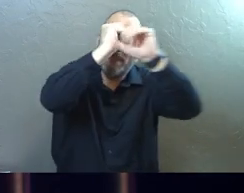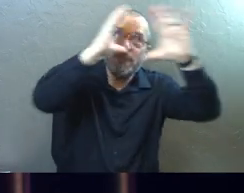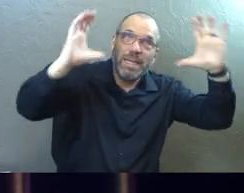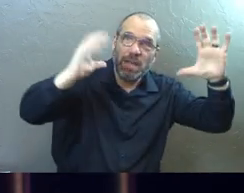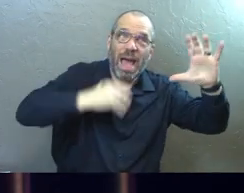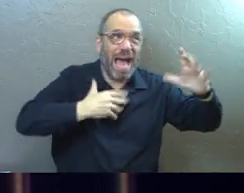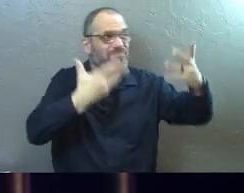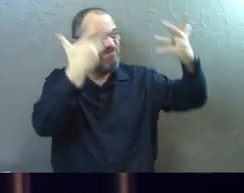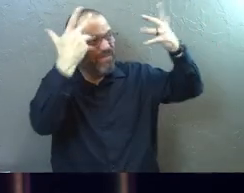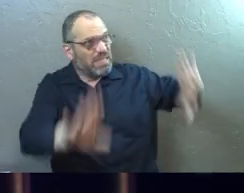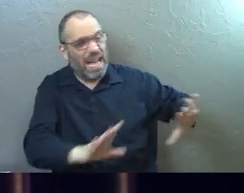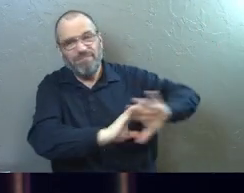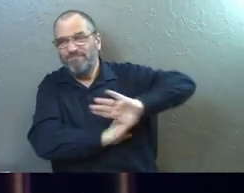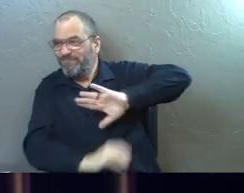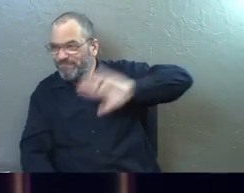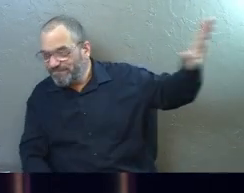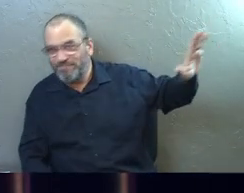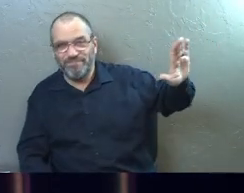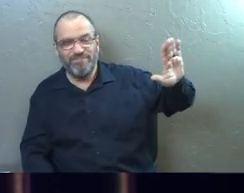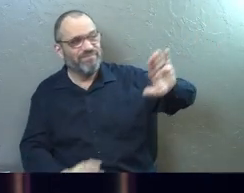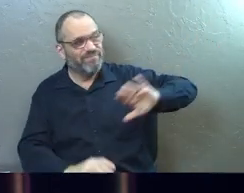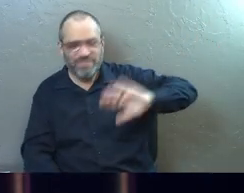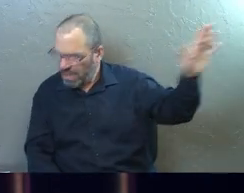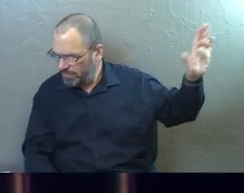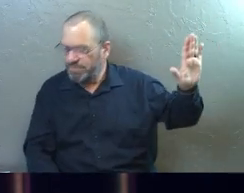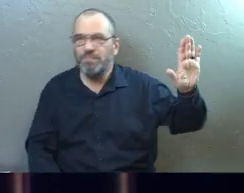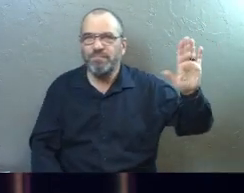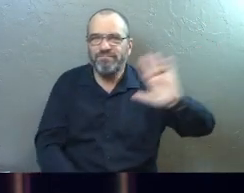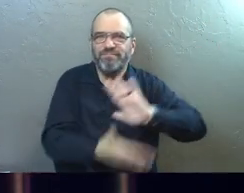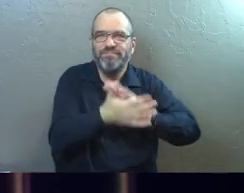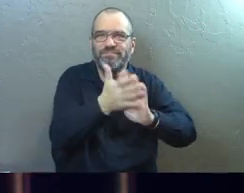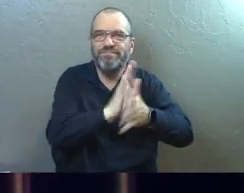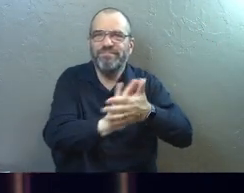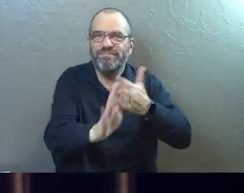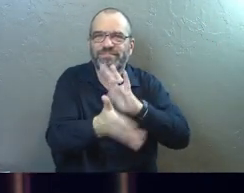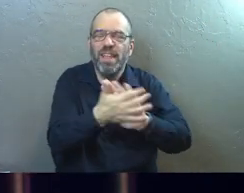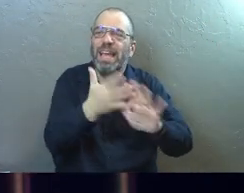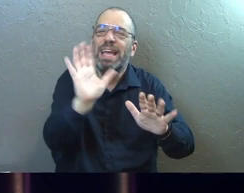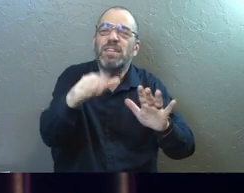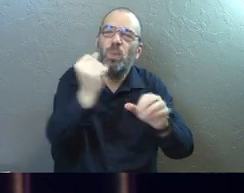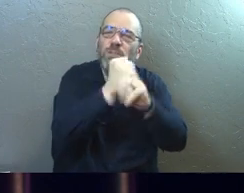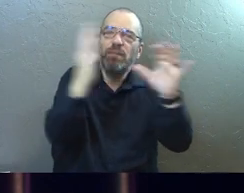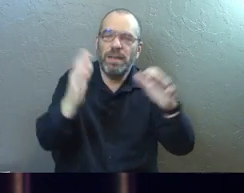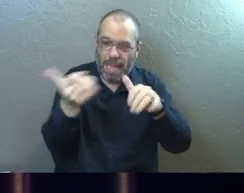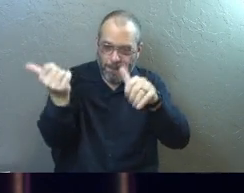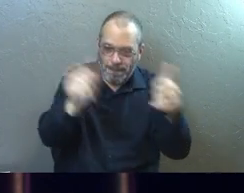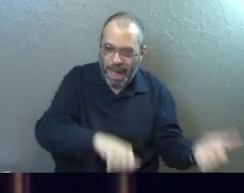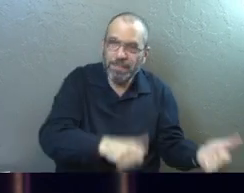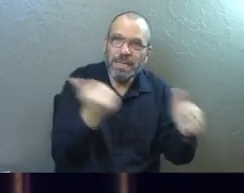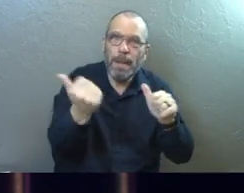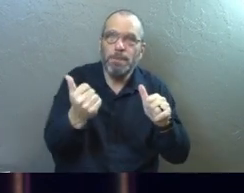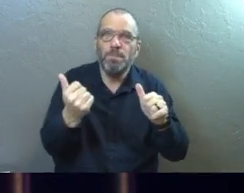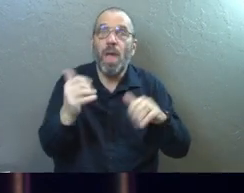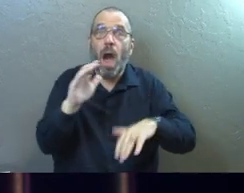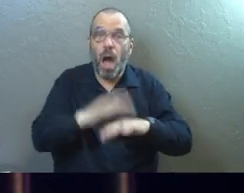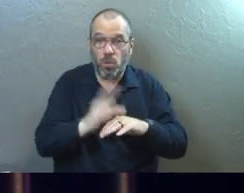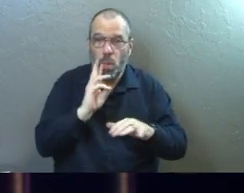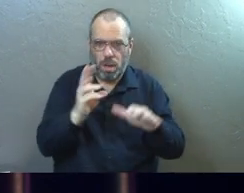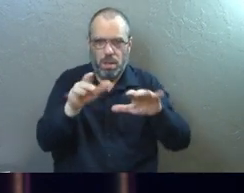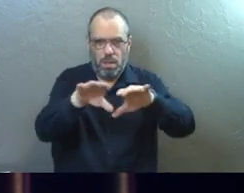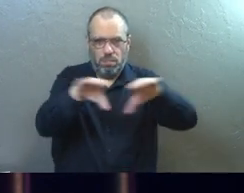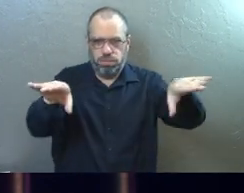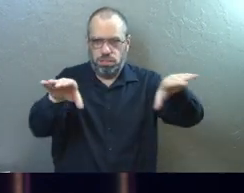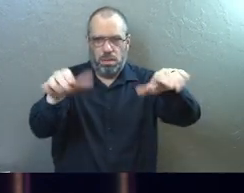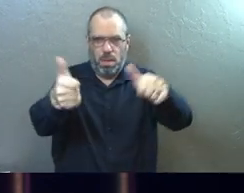of, I'm done with that. I renounce it. It's what we envision in baptism. It's like you go down under the water.